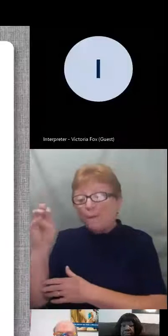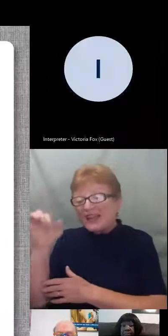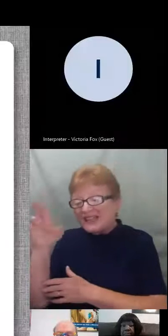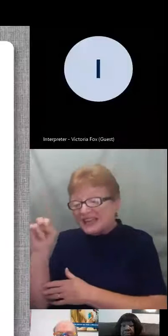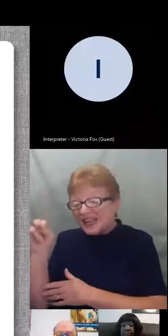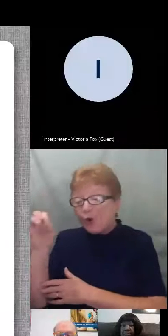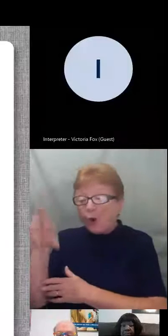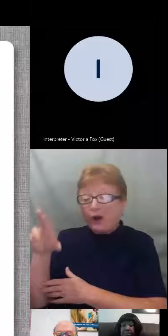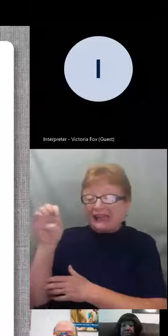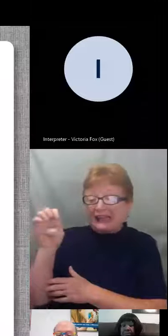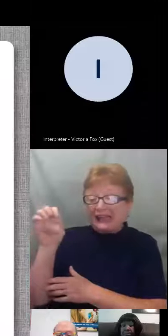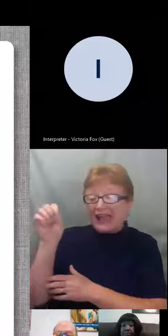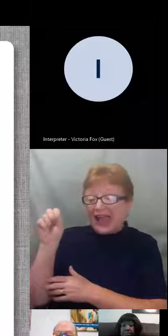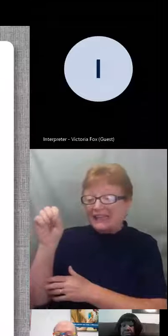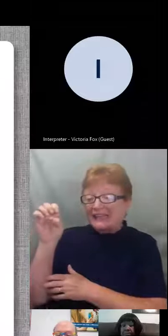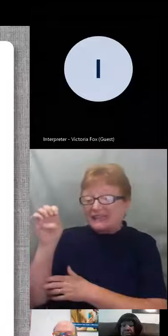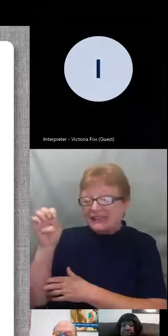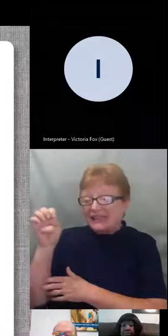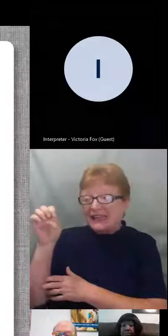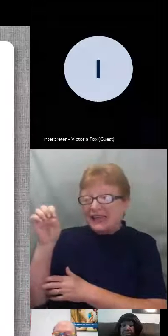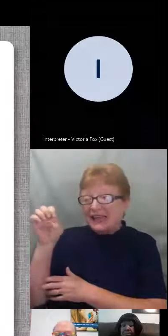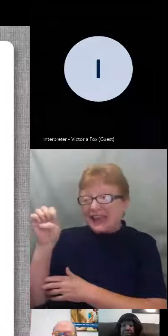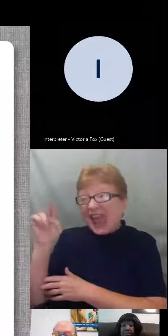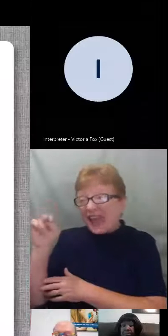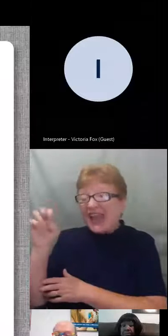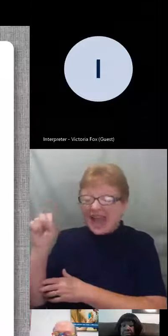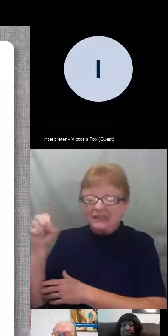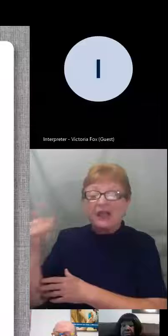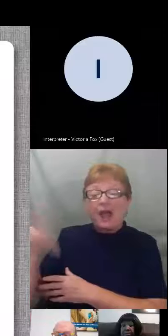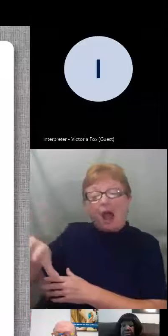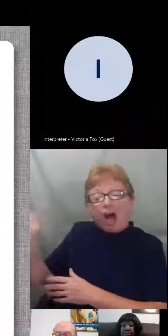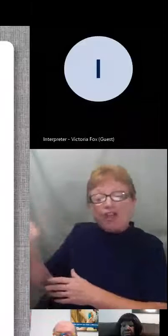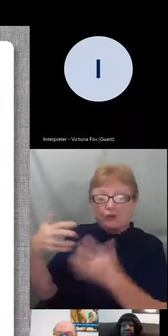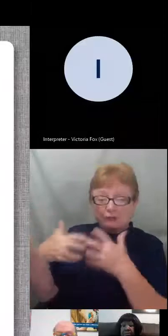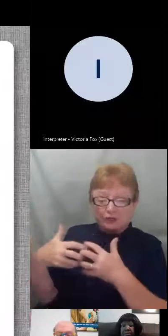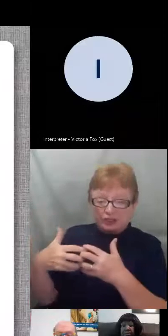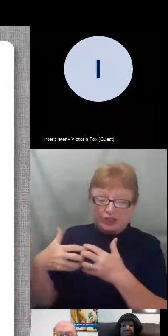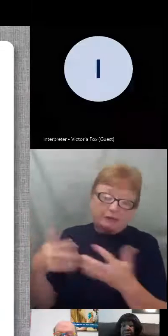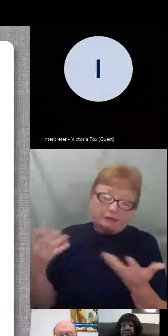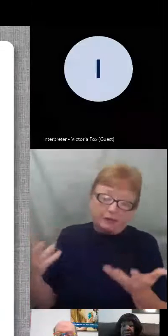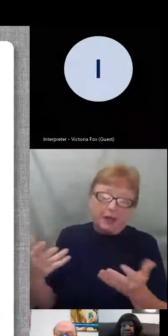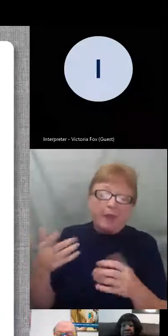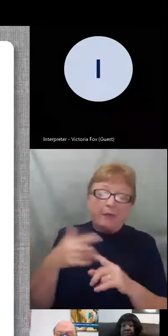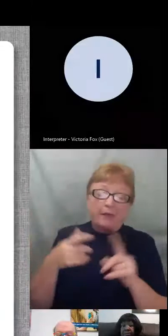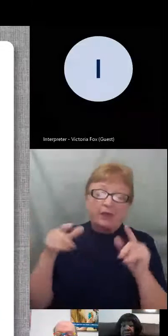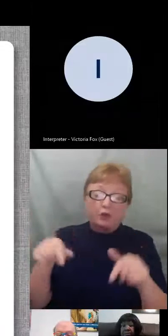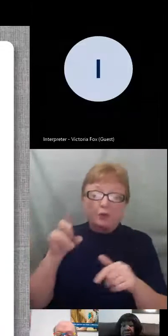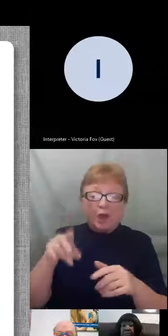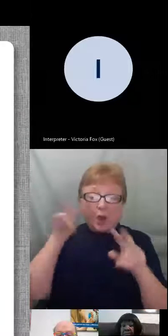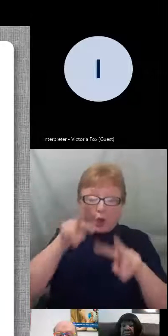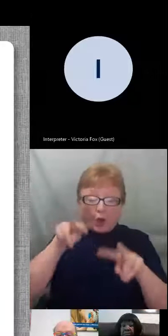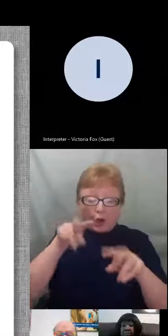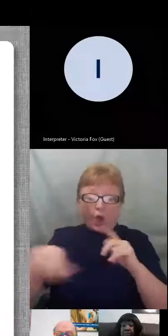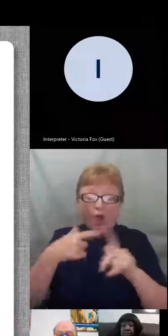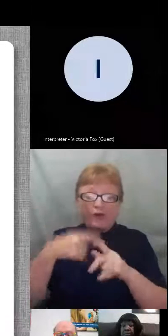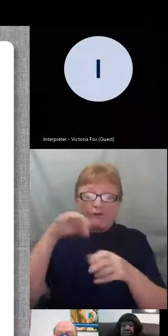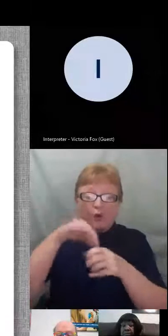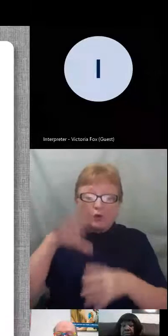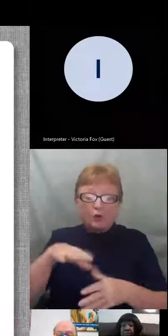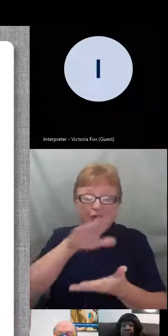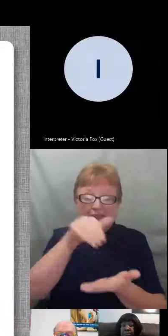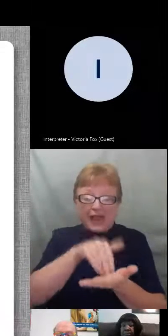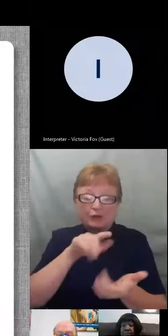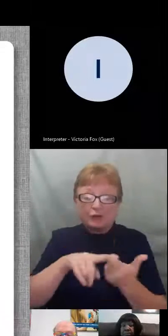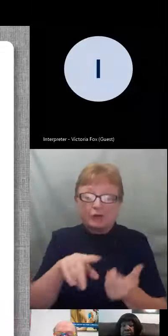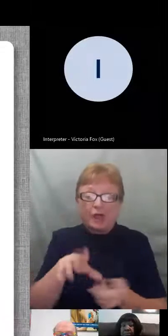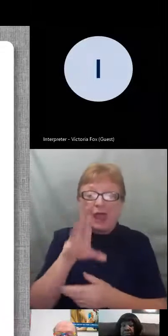ES&S. You can find information on the various voter assist terminals on the Michigan Voters Information Center, which is